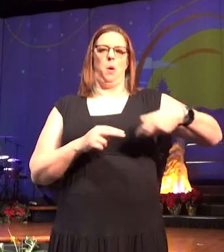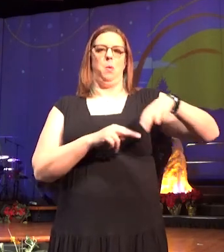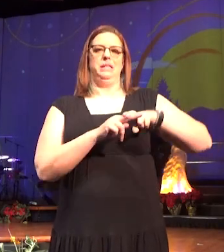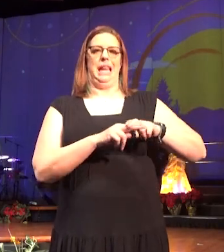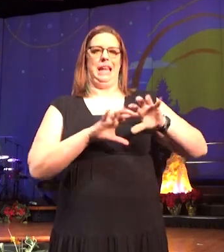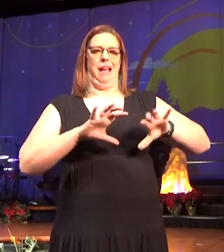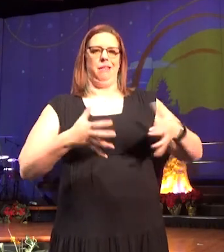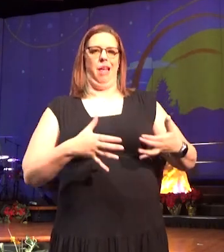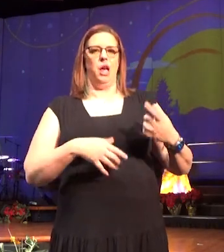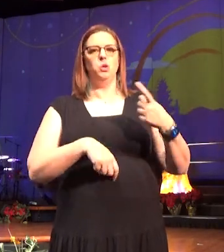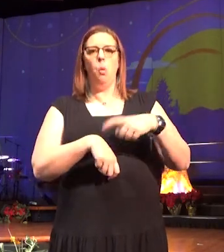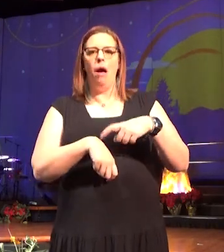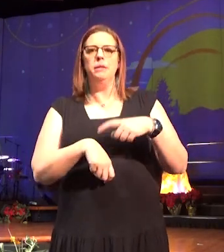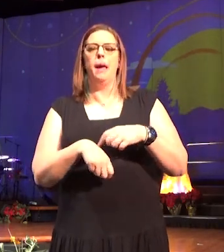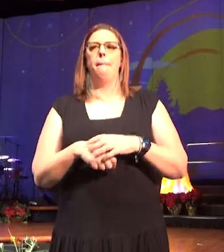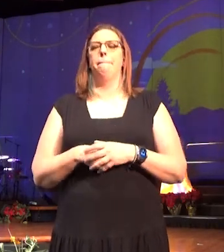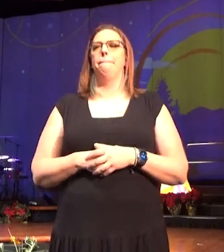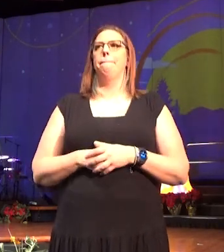one time,